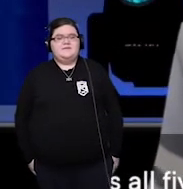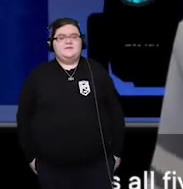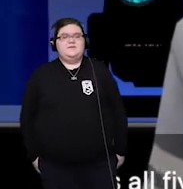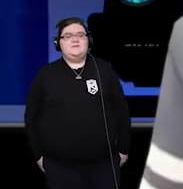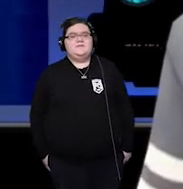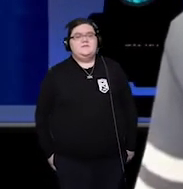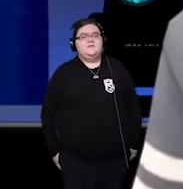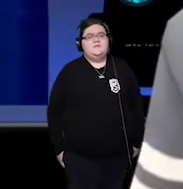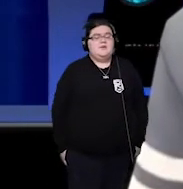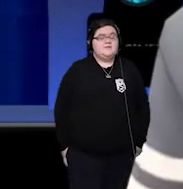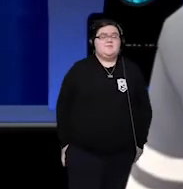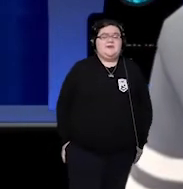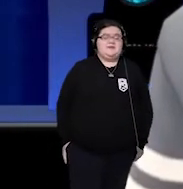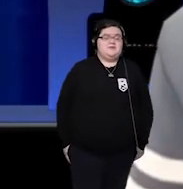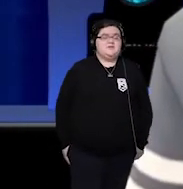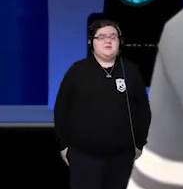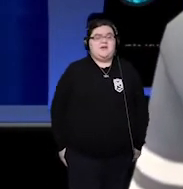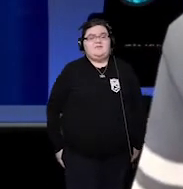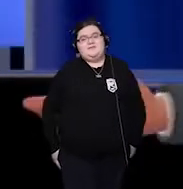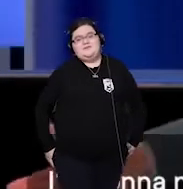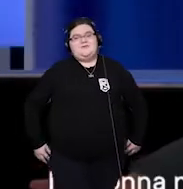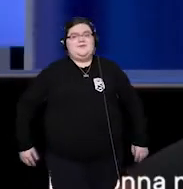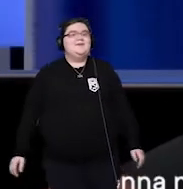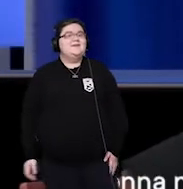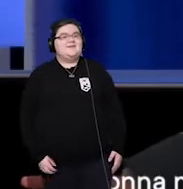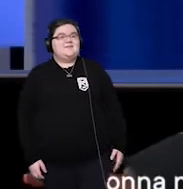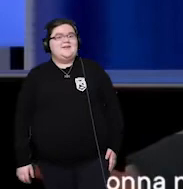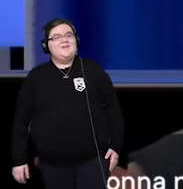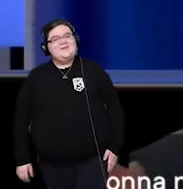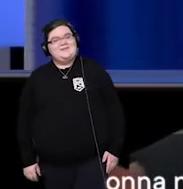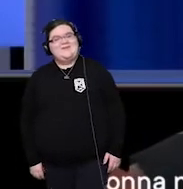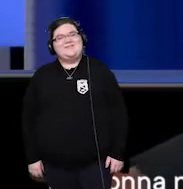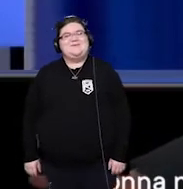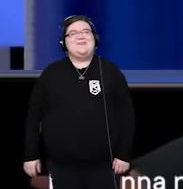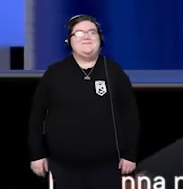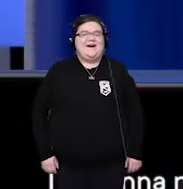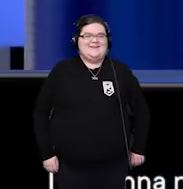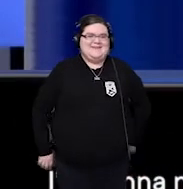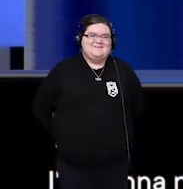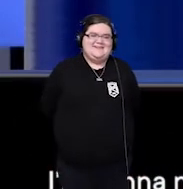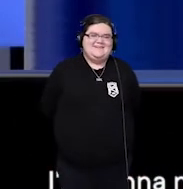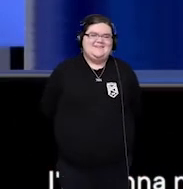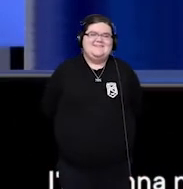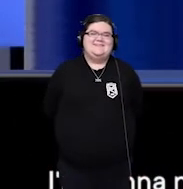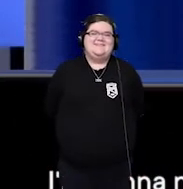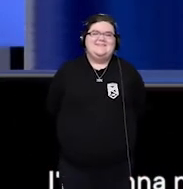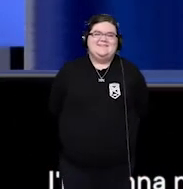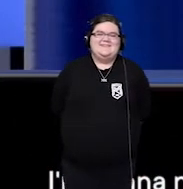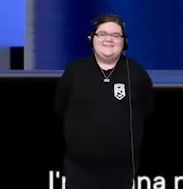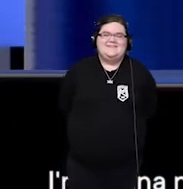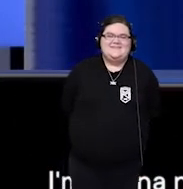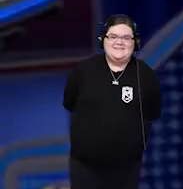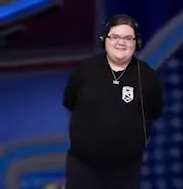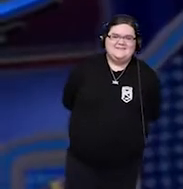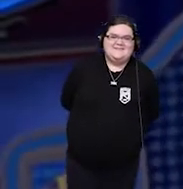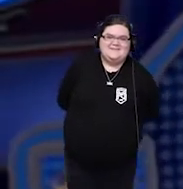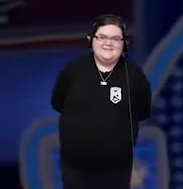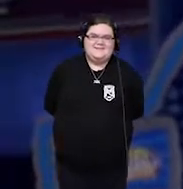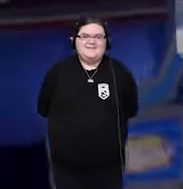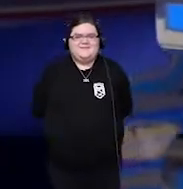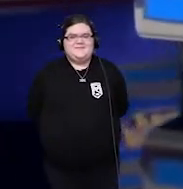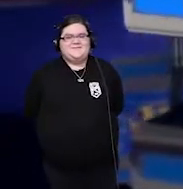Okay. Whoever's the police, that was a good chat. That was a good one. Because nobody wants the police behind them. The boogie monster.